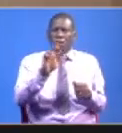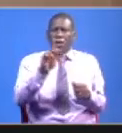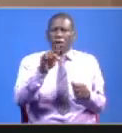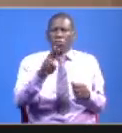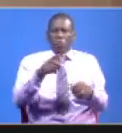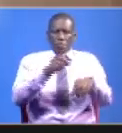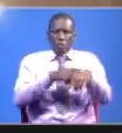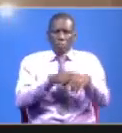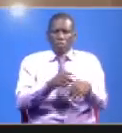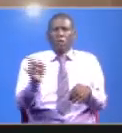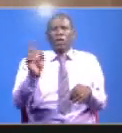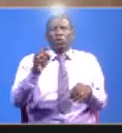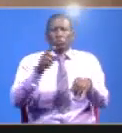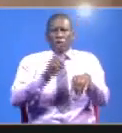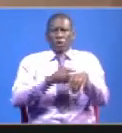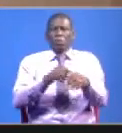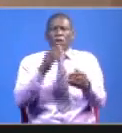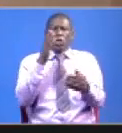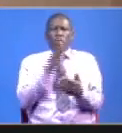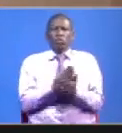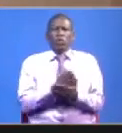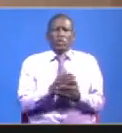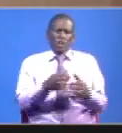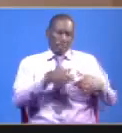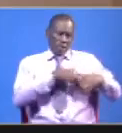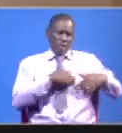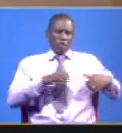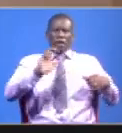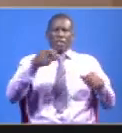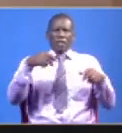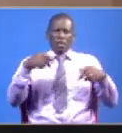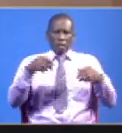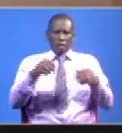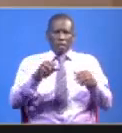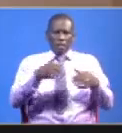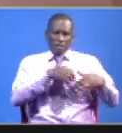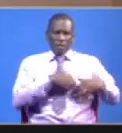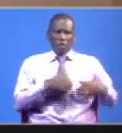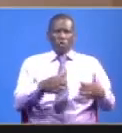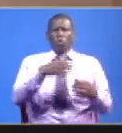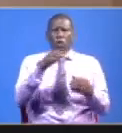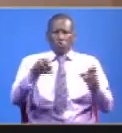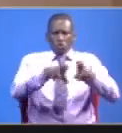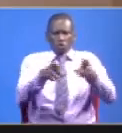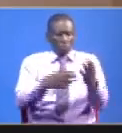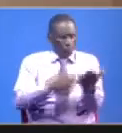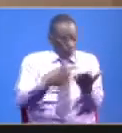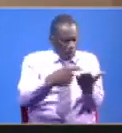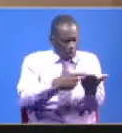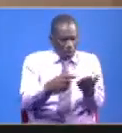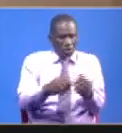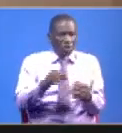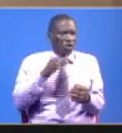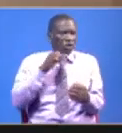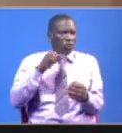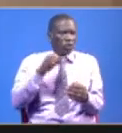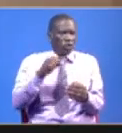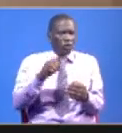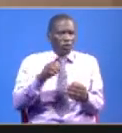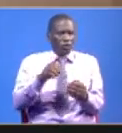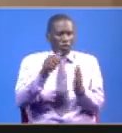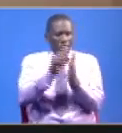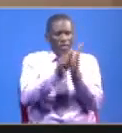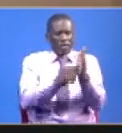p.m. Nairobi time. And I did meet a delegation of Kenyans who were going into a room for negotiations on the gender agenda